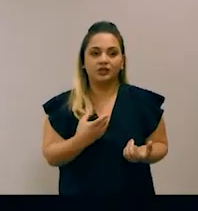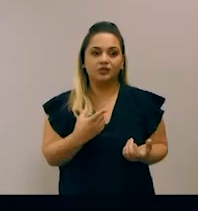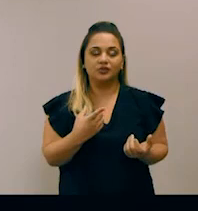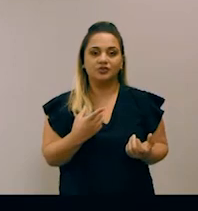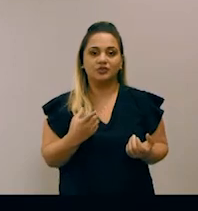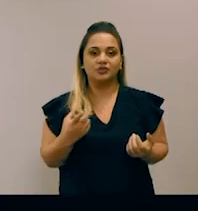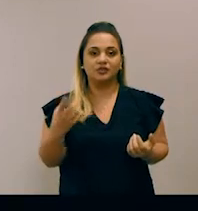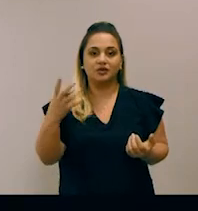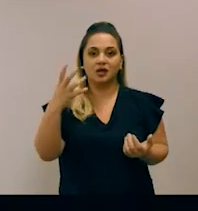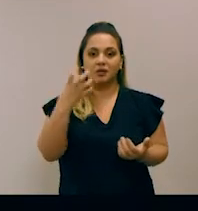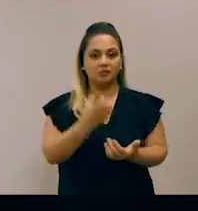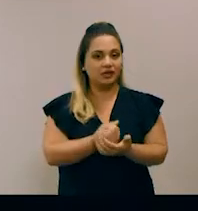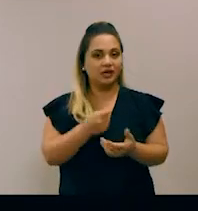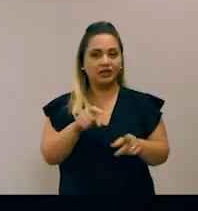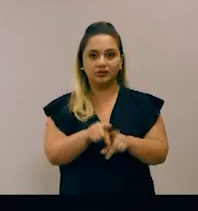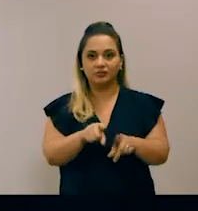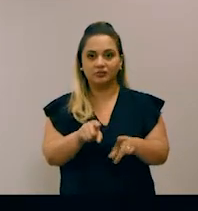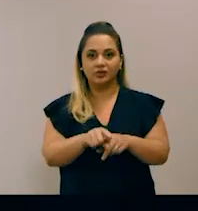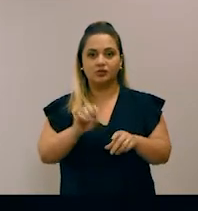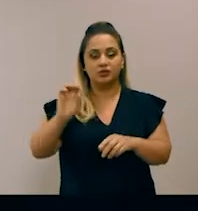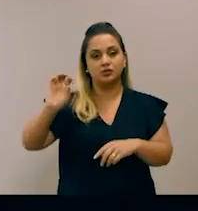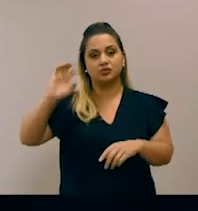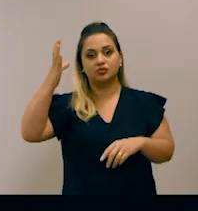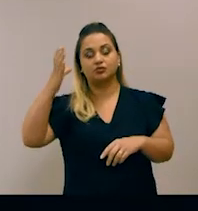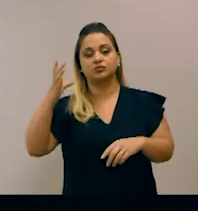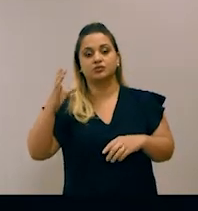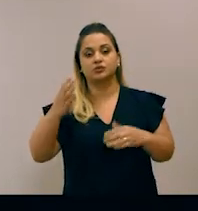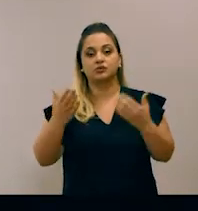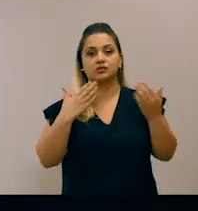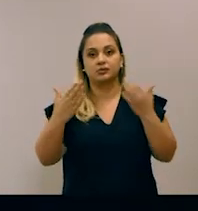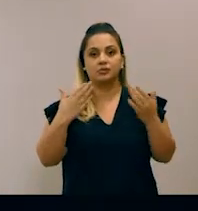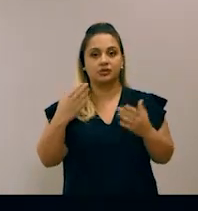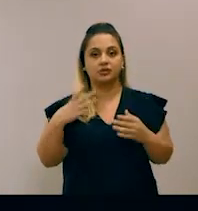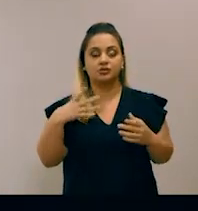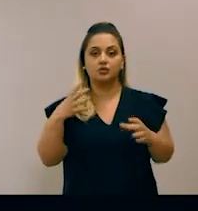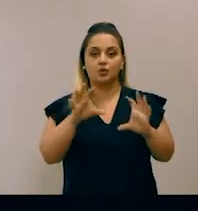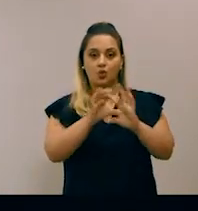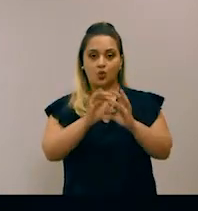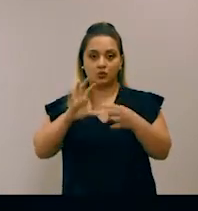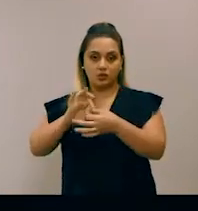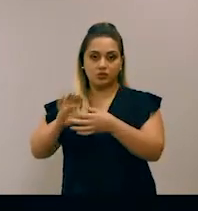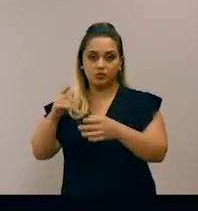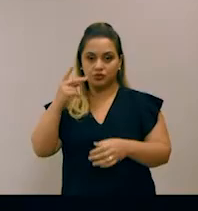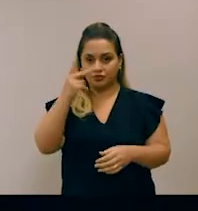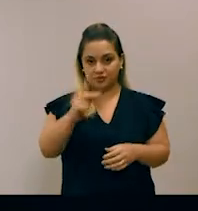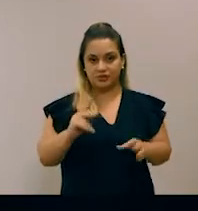you somehow to apply a similar solution in your contexts.